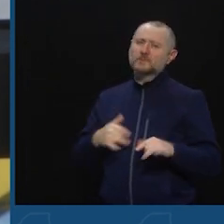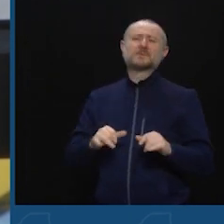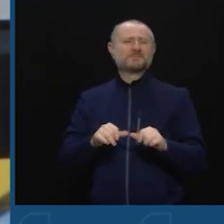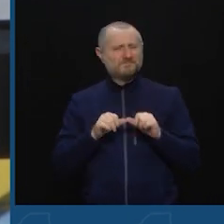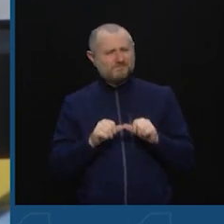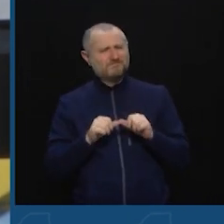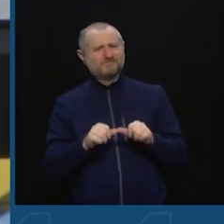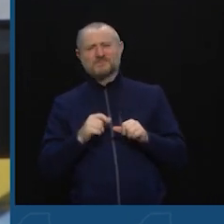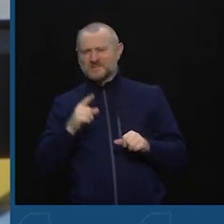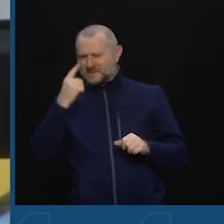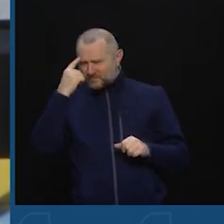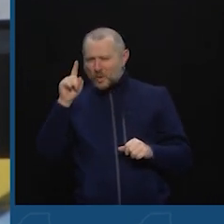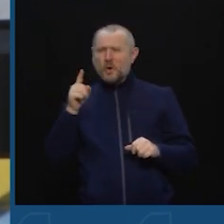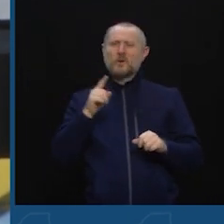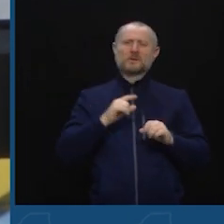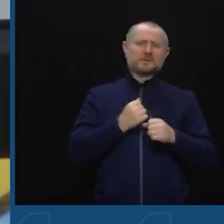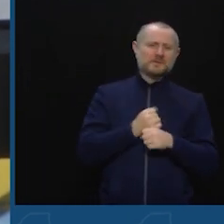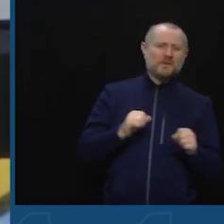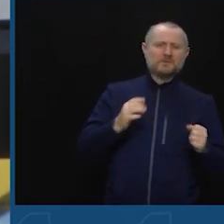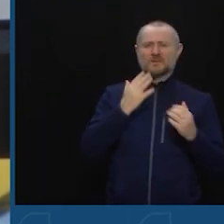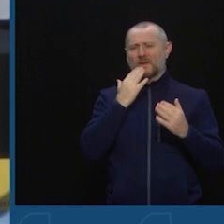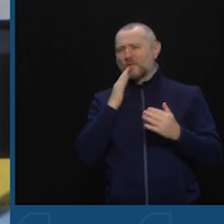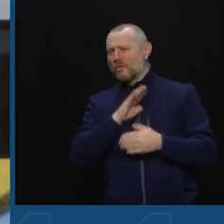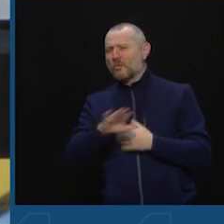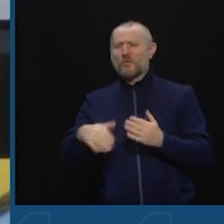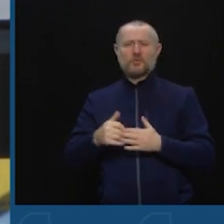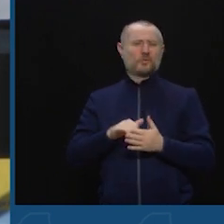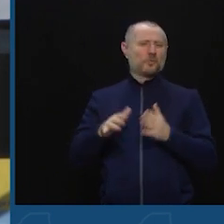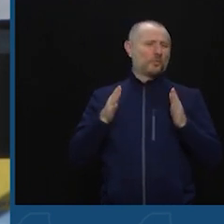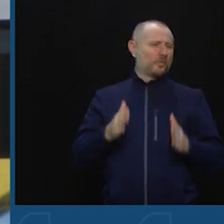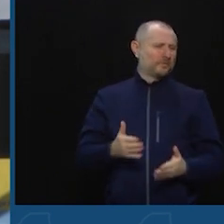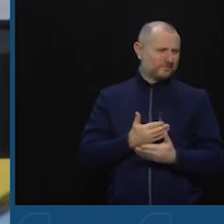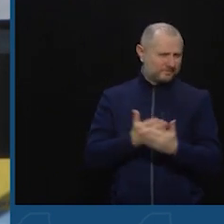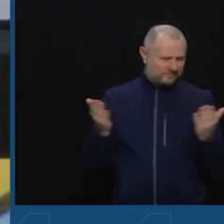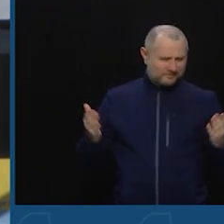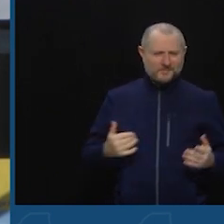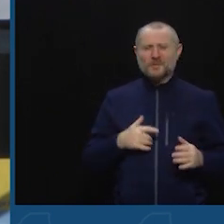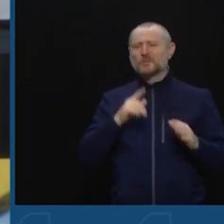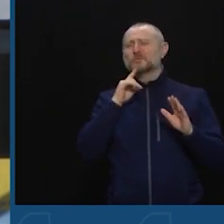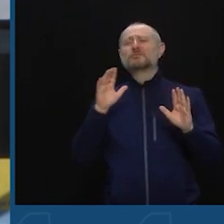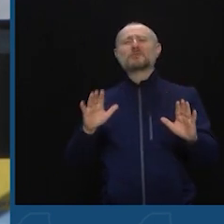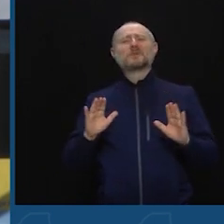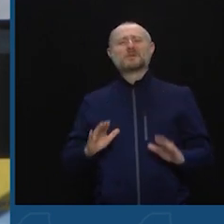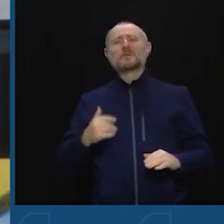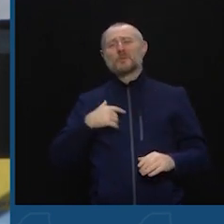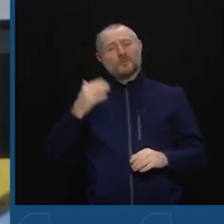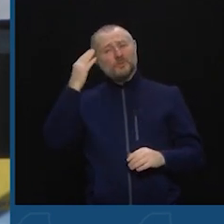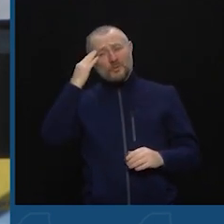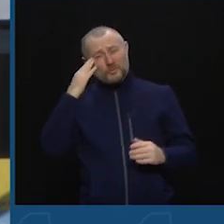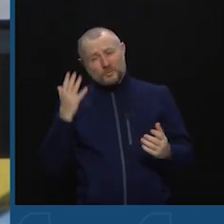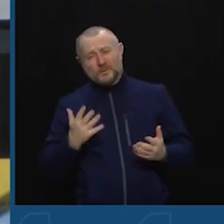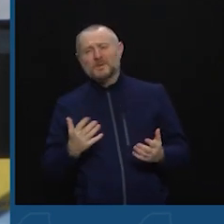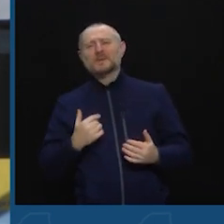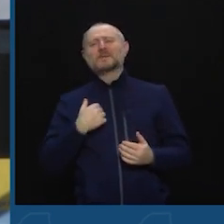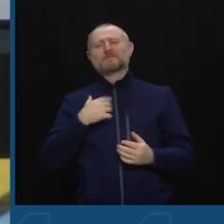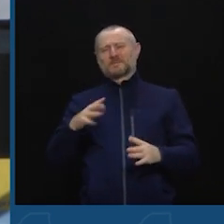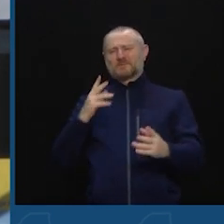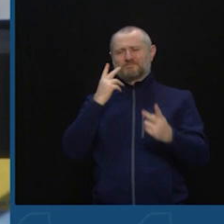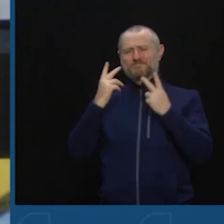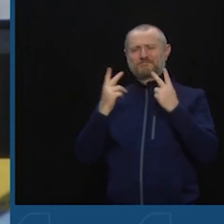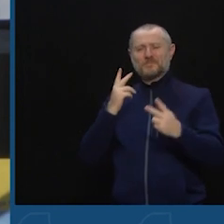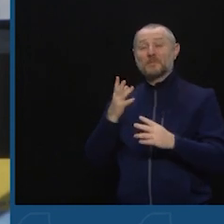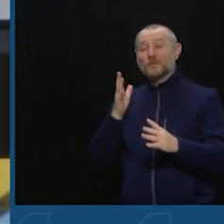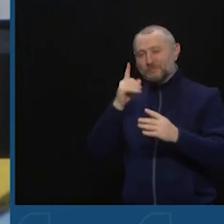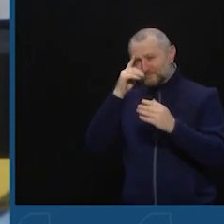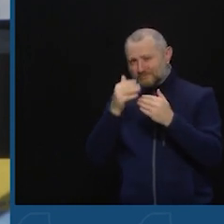and I want to thank all New Yorkers for doing that. But I want them to know that the horizon is right out there, and I can see it